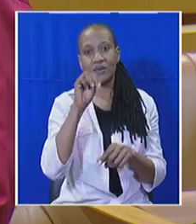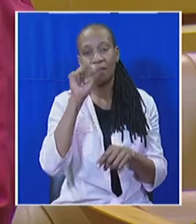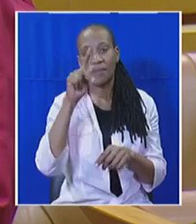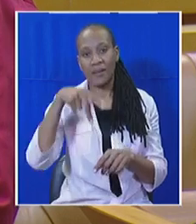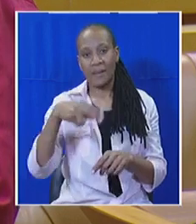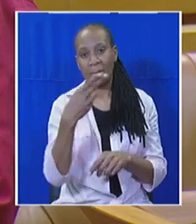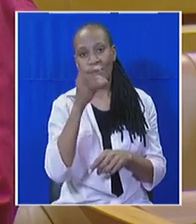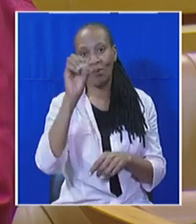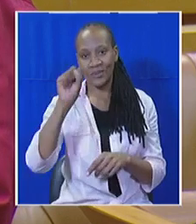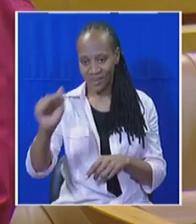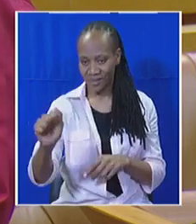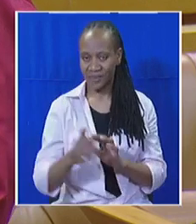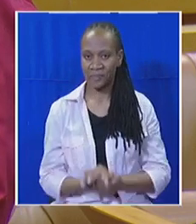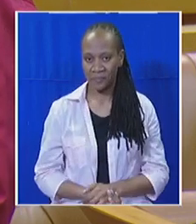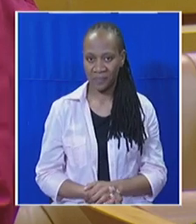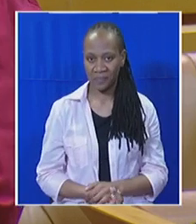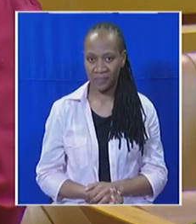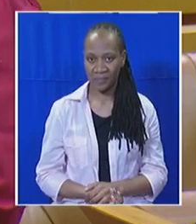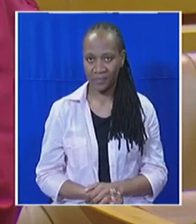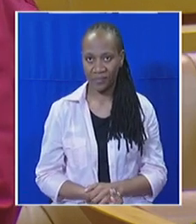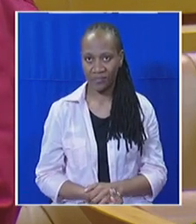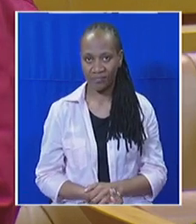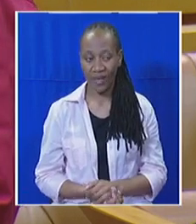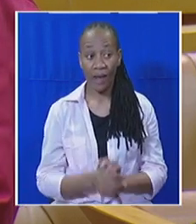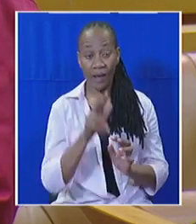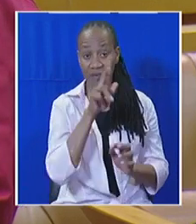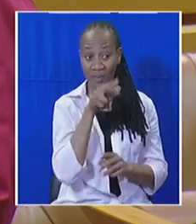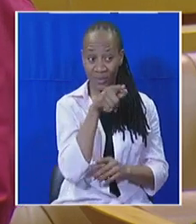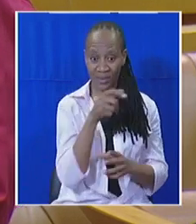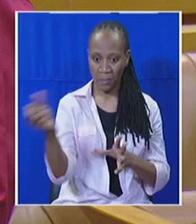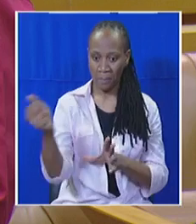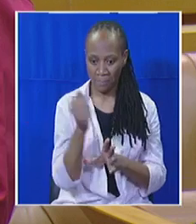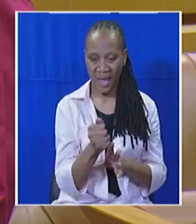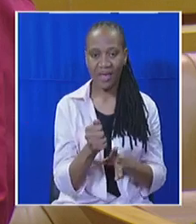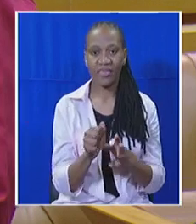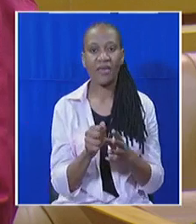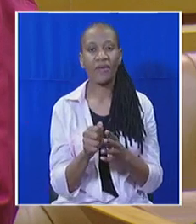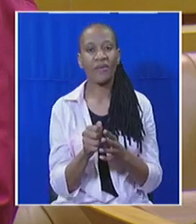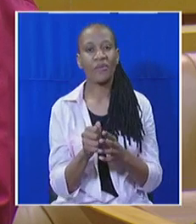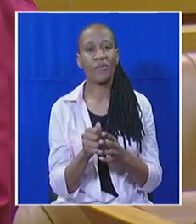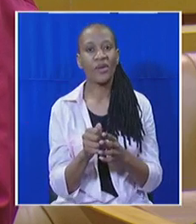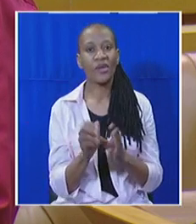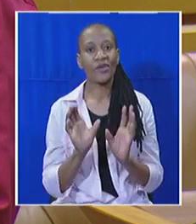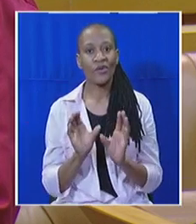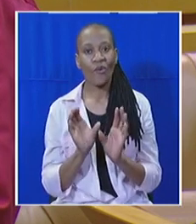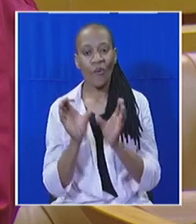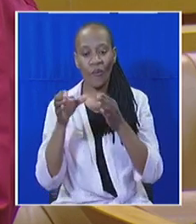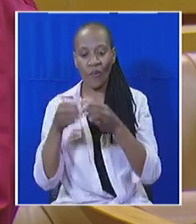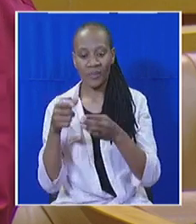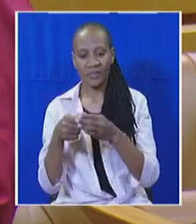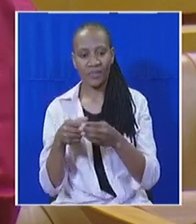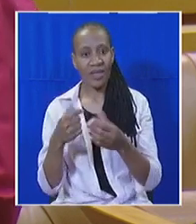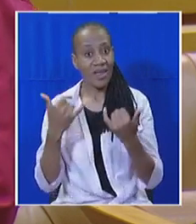head a Black Economic Empowerment Commission. It is not surprising that he is now one of the